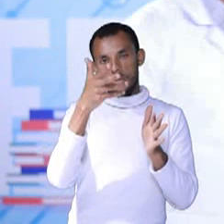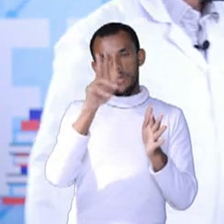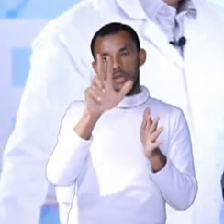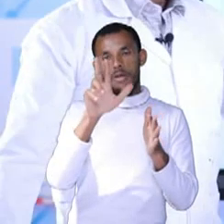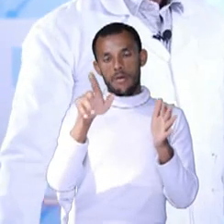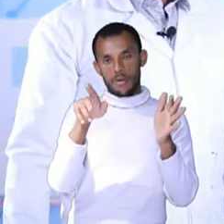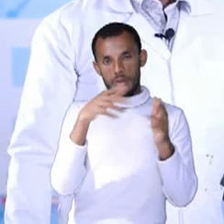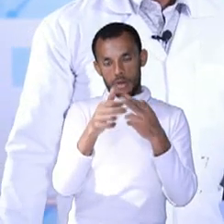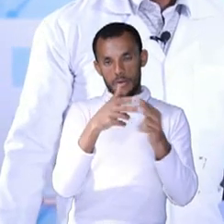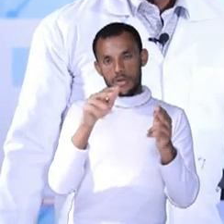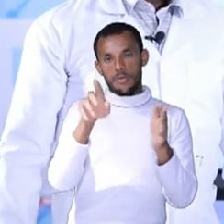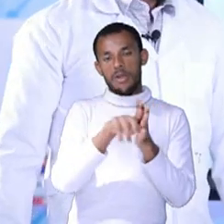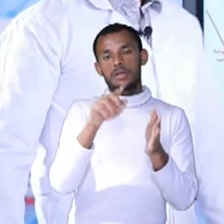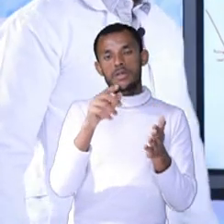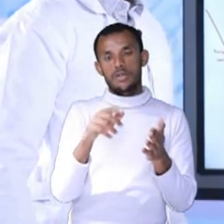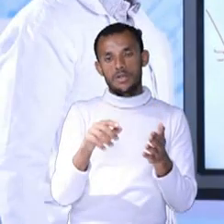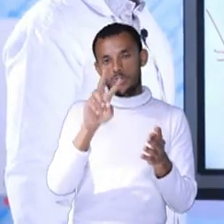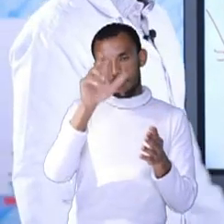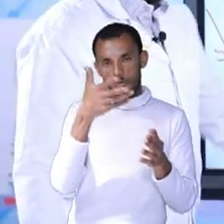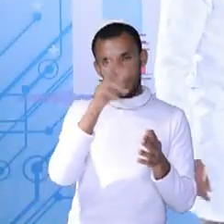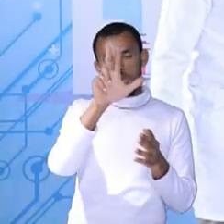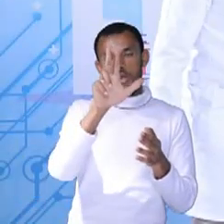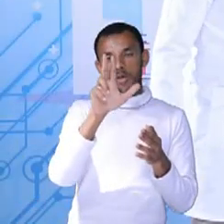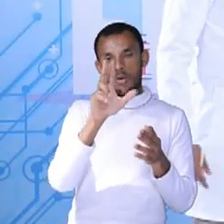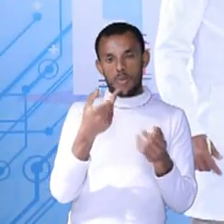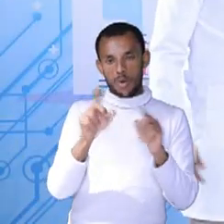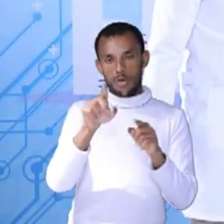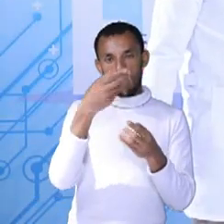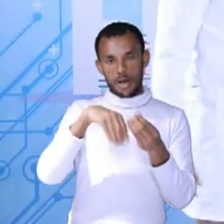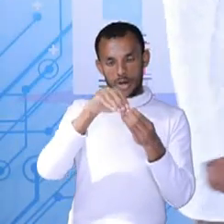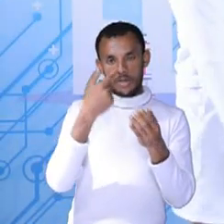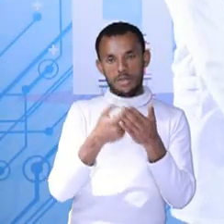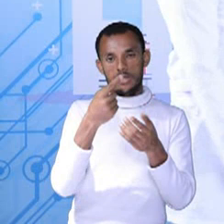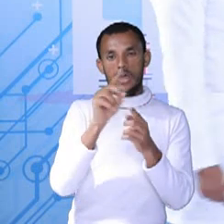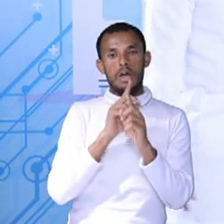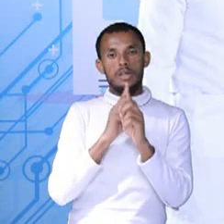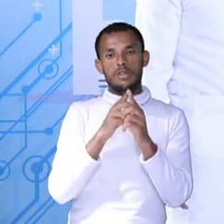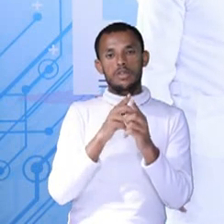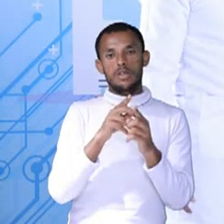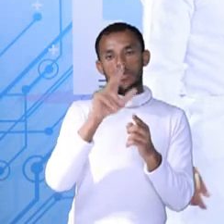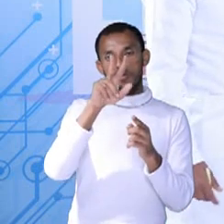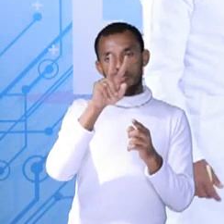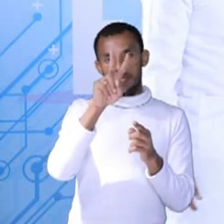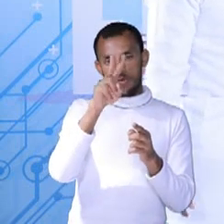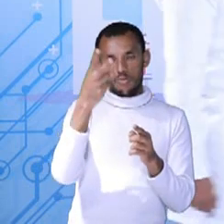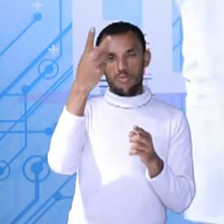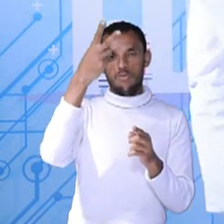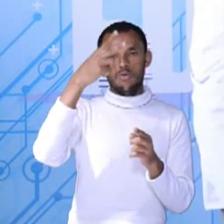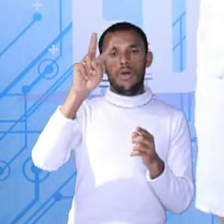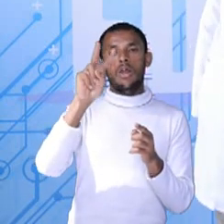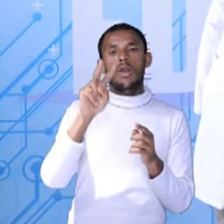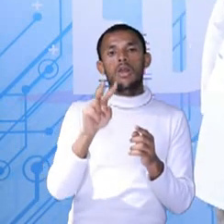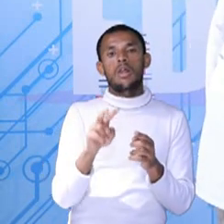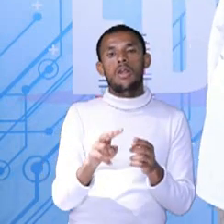here, so you'll have 2 over 3. Therefore, when you add this, the answer will be 2 square units. So